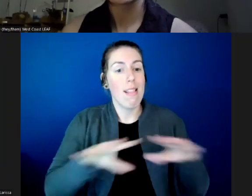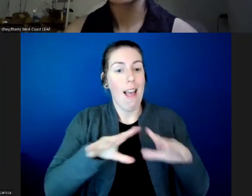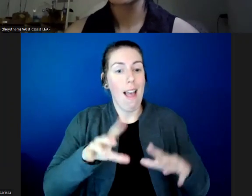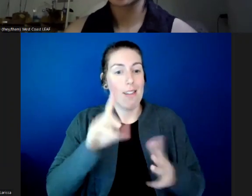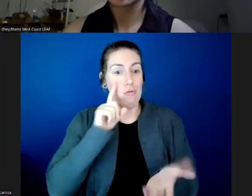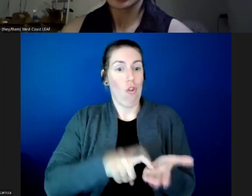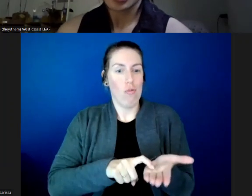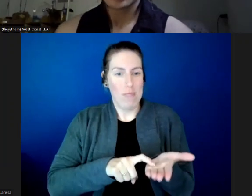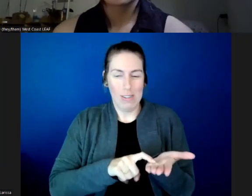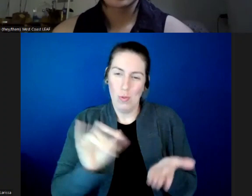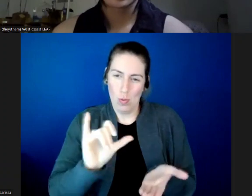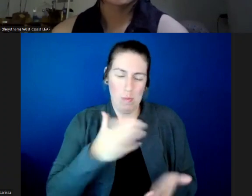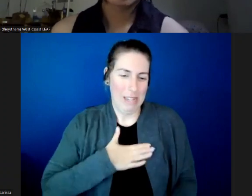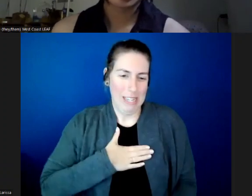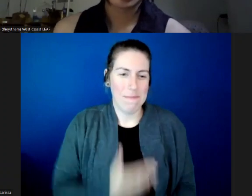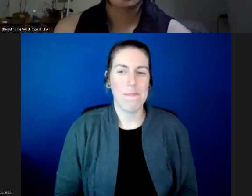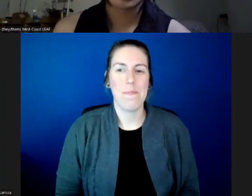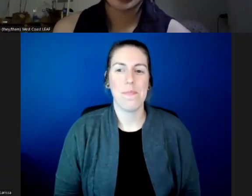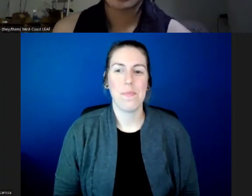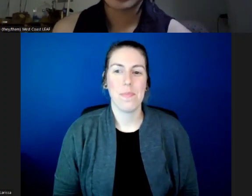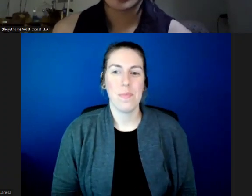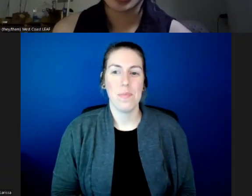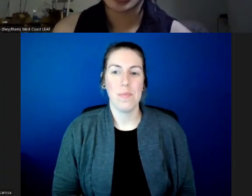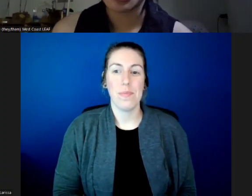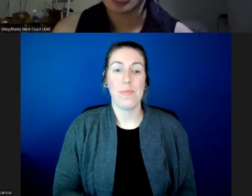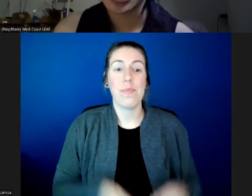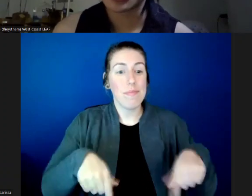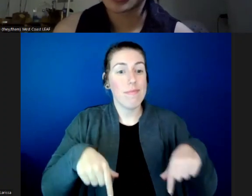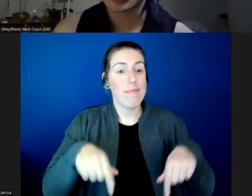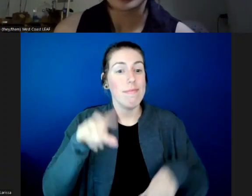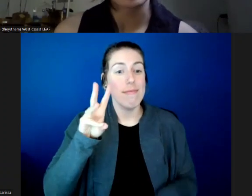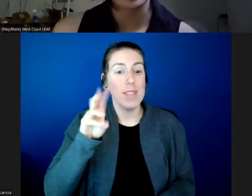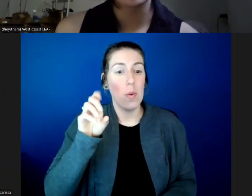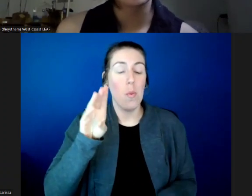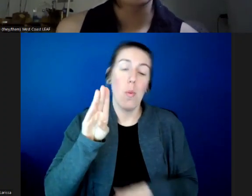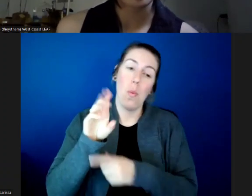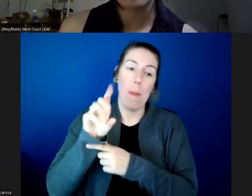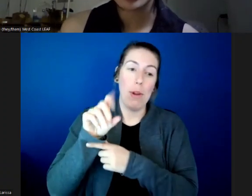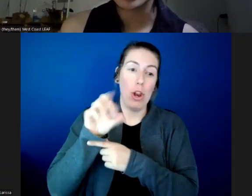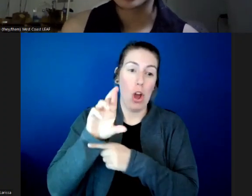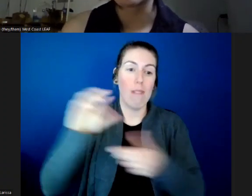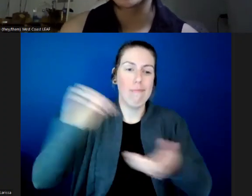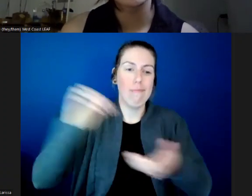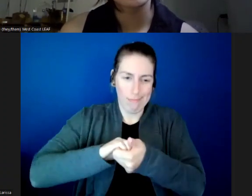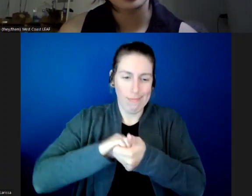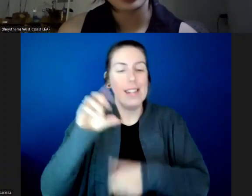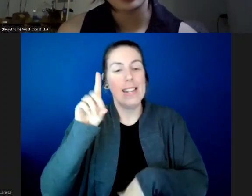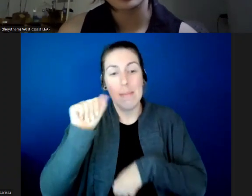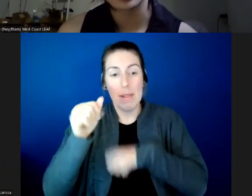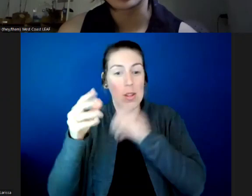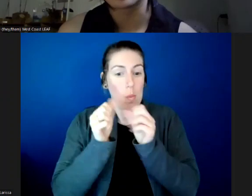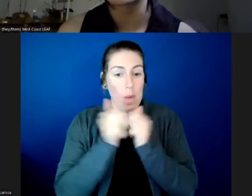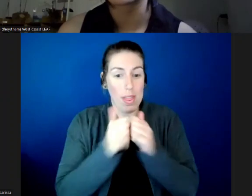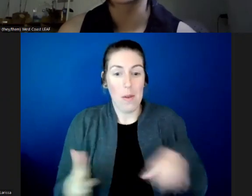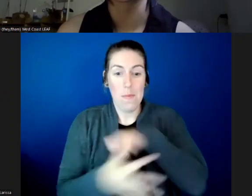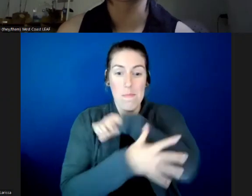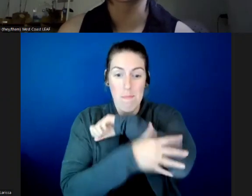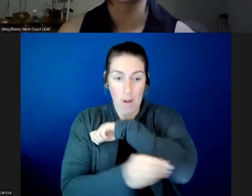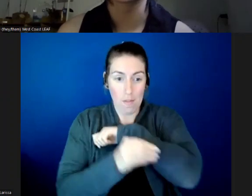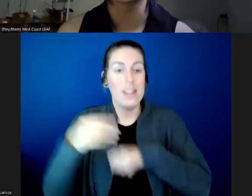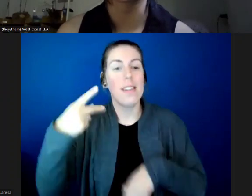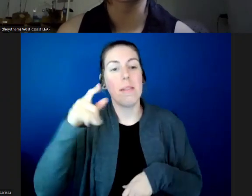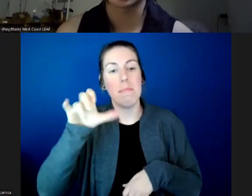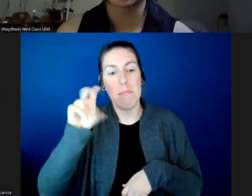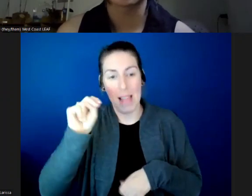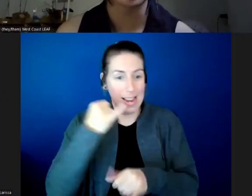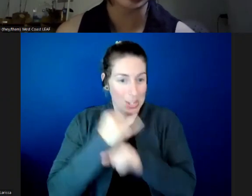from. So this webinar was developed in collaboration with Disability Without Poverty and Plan Institute with the goal of